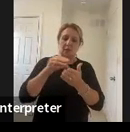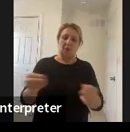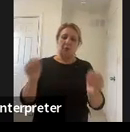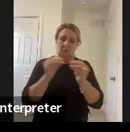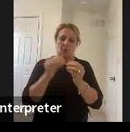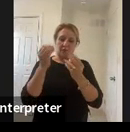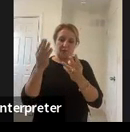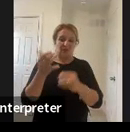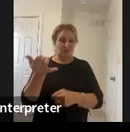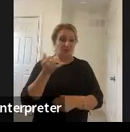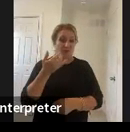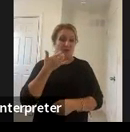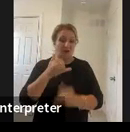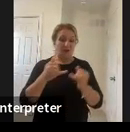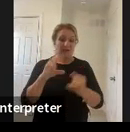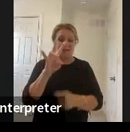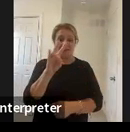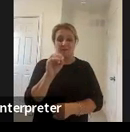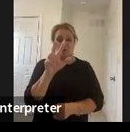call our hotline at